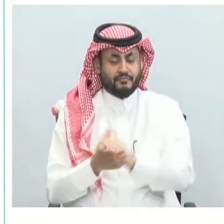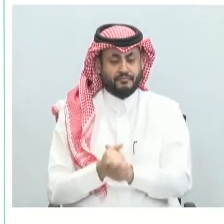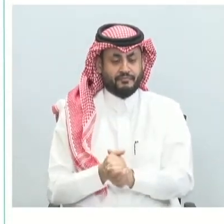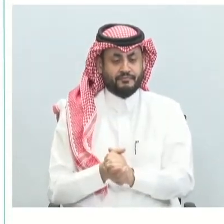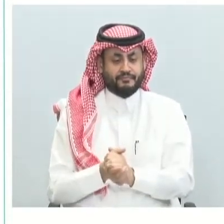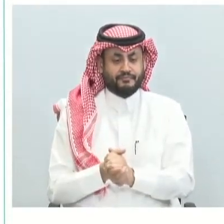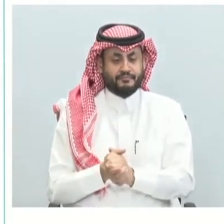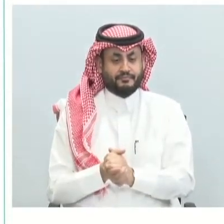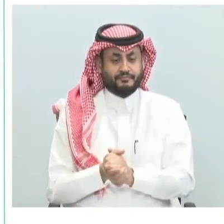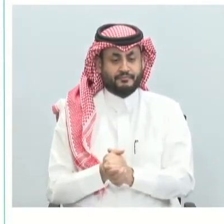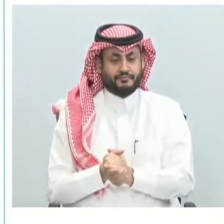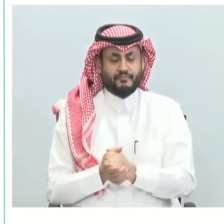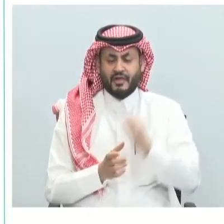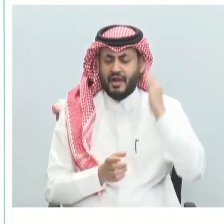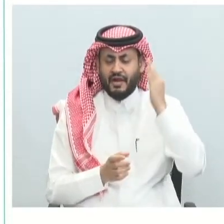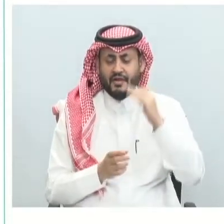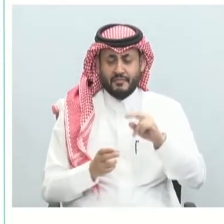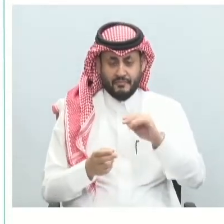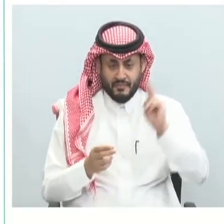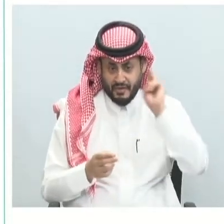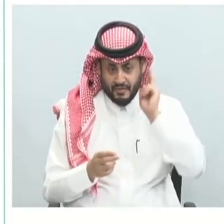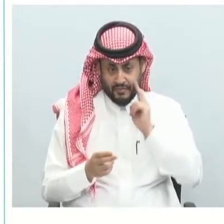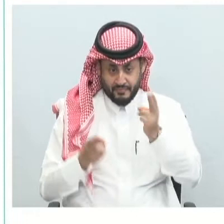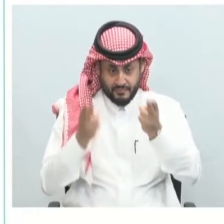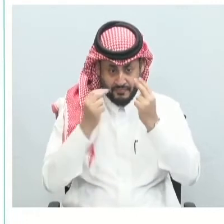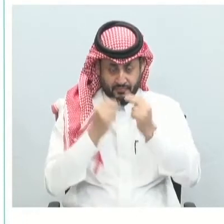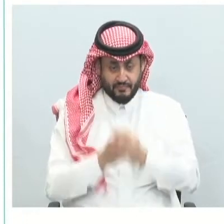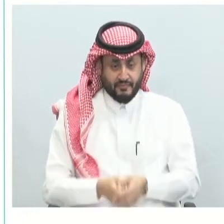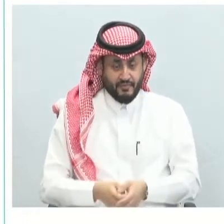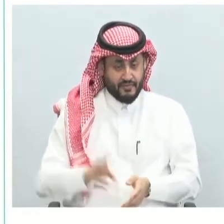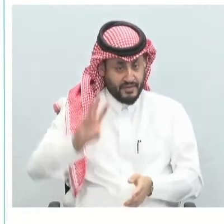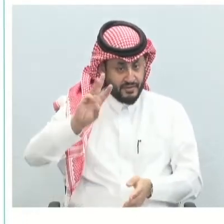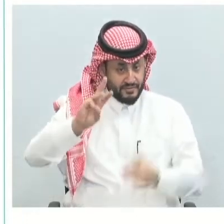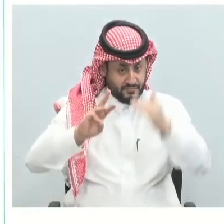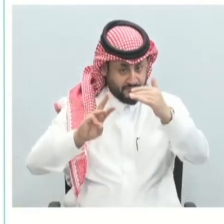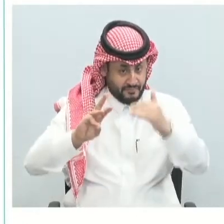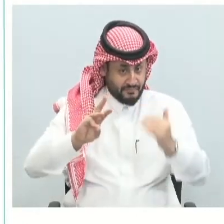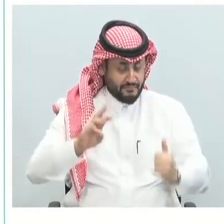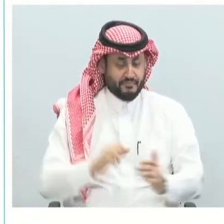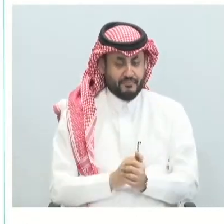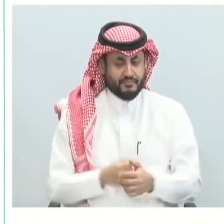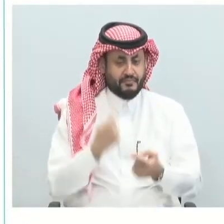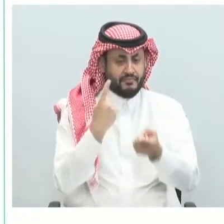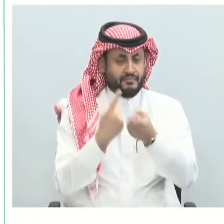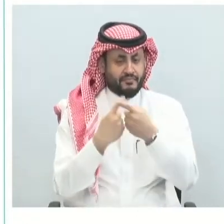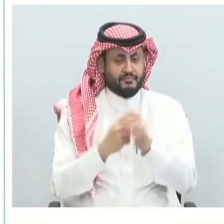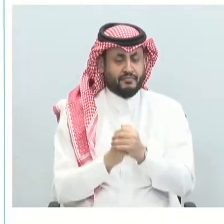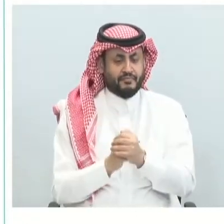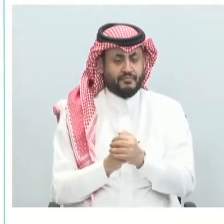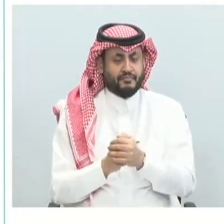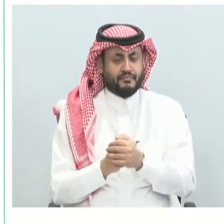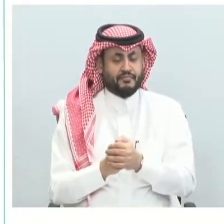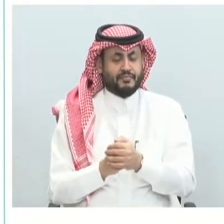now we have some sentences. We have six sentences here. The first one here, I am